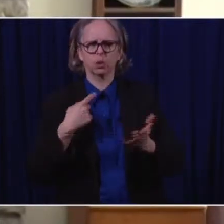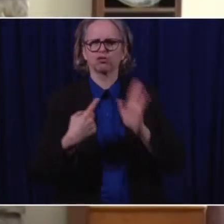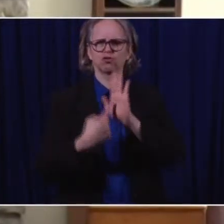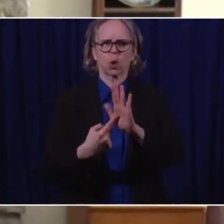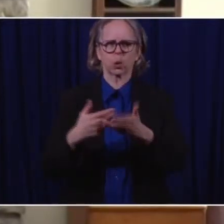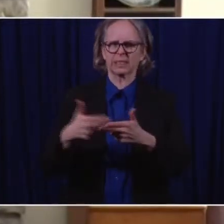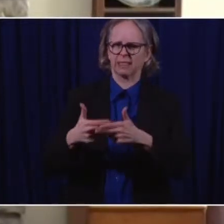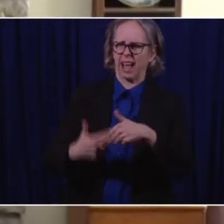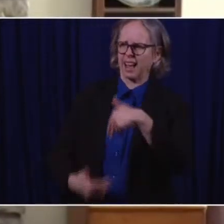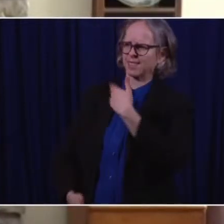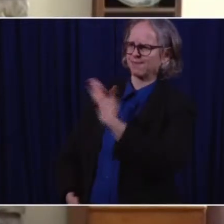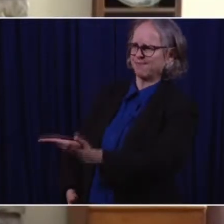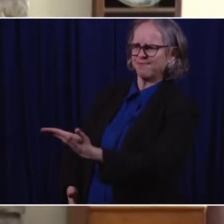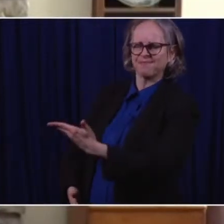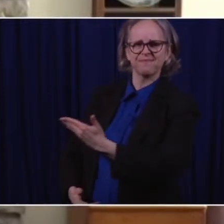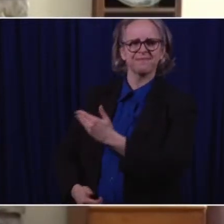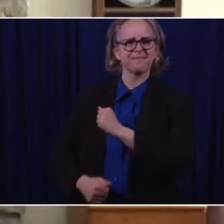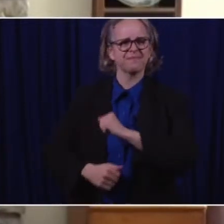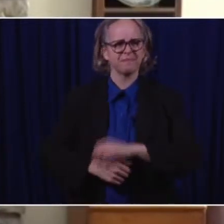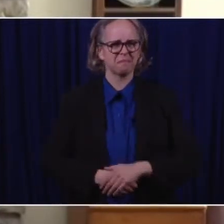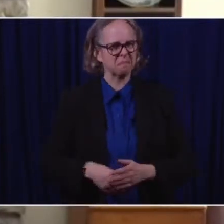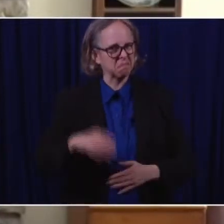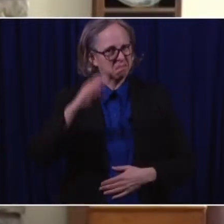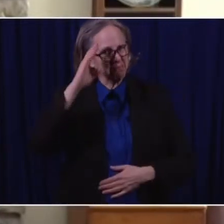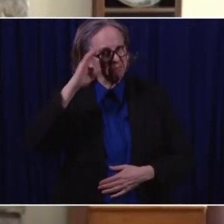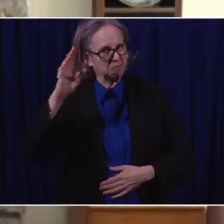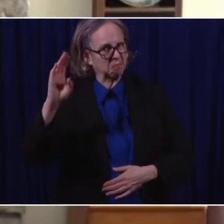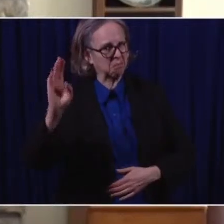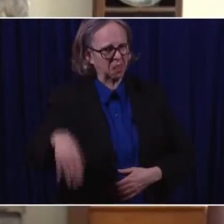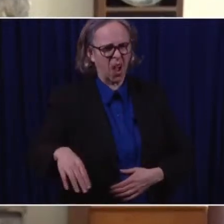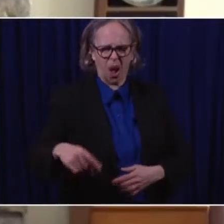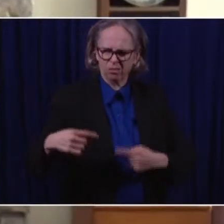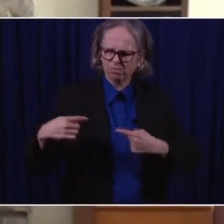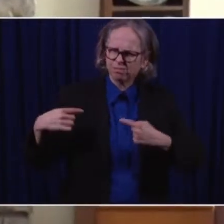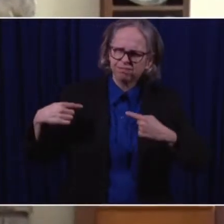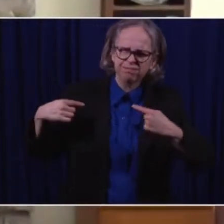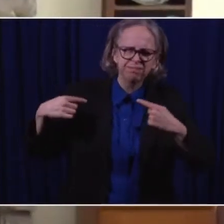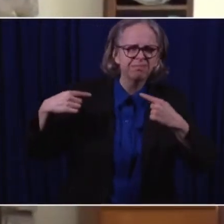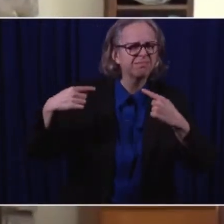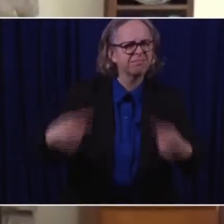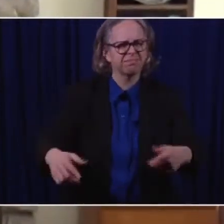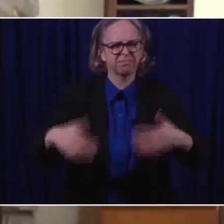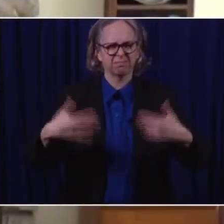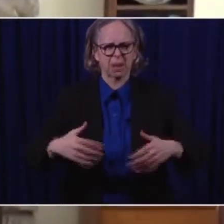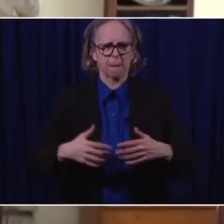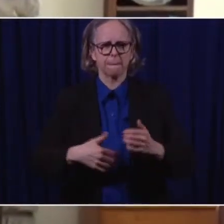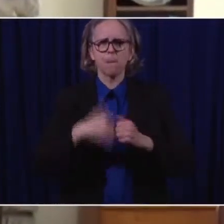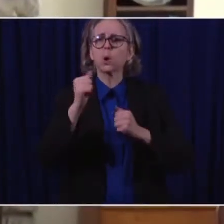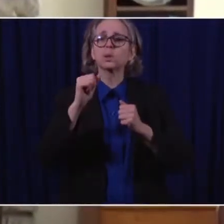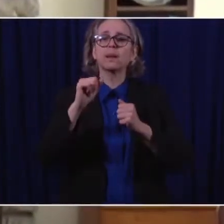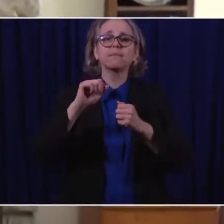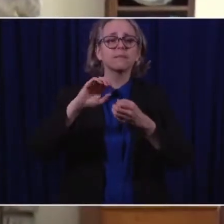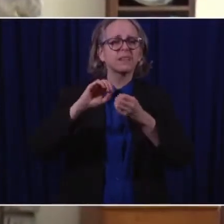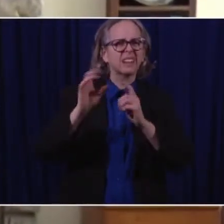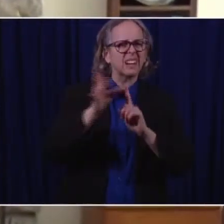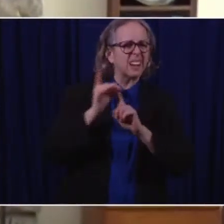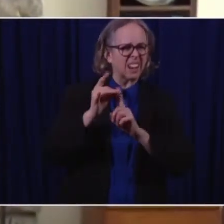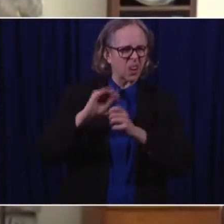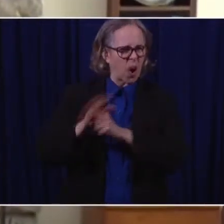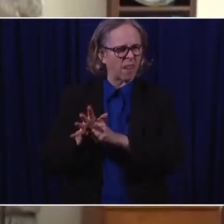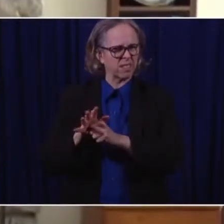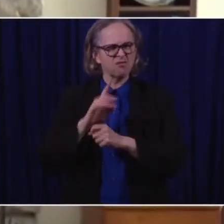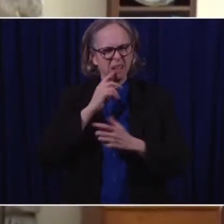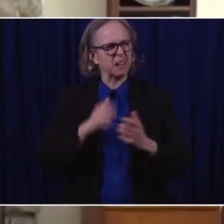that this is where we've seen a large number of our cases, over half of our deaths. And, we put a